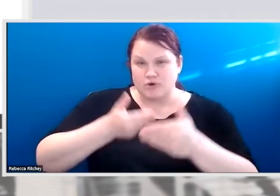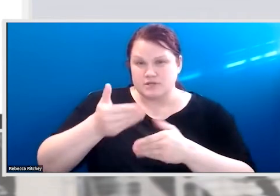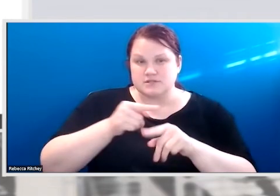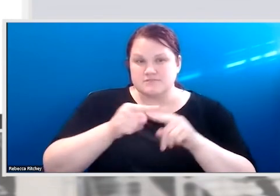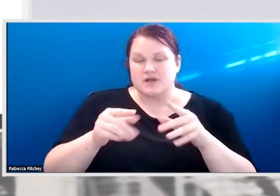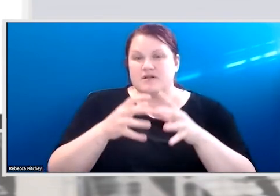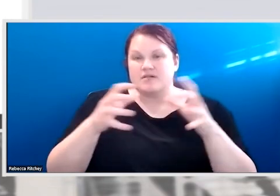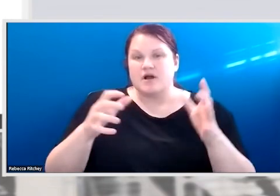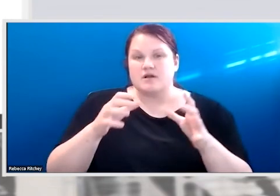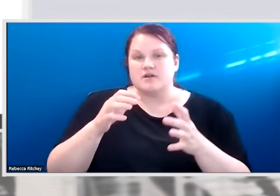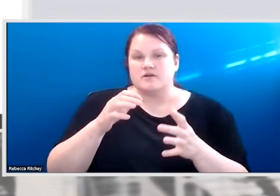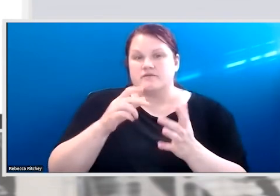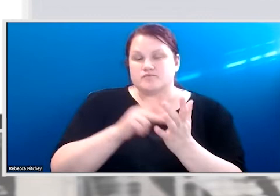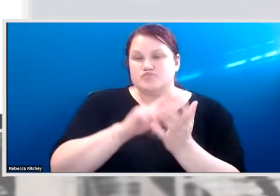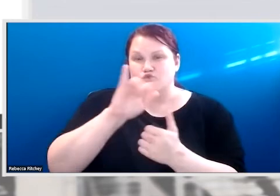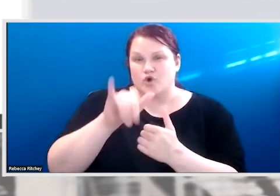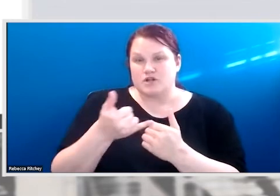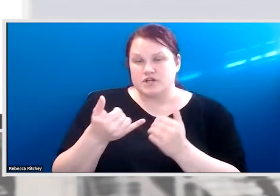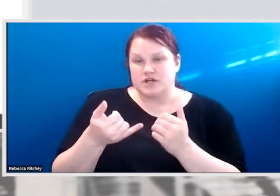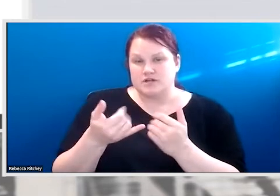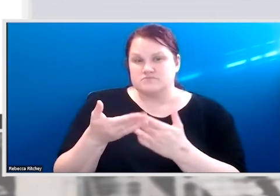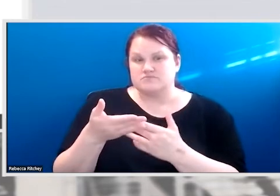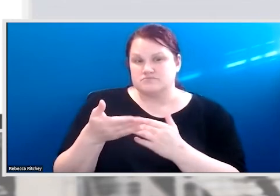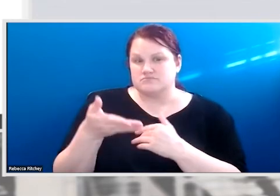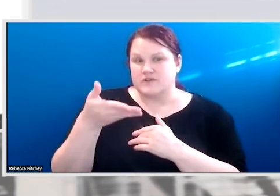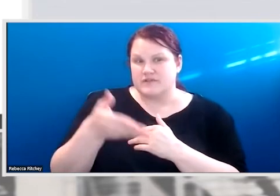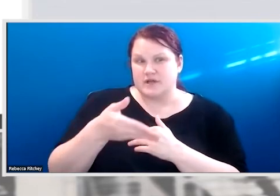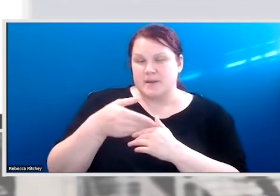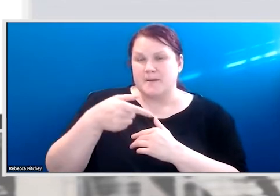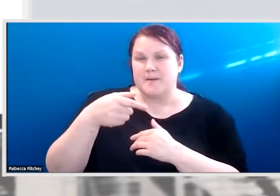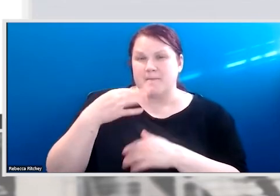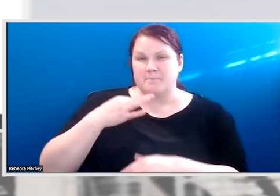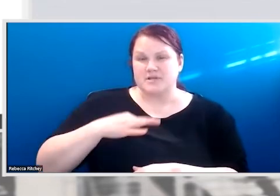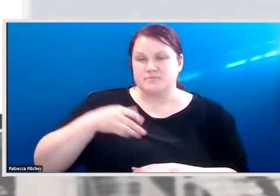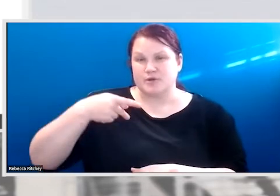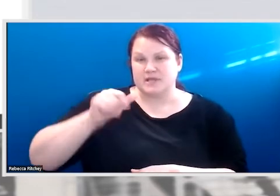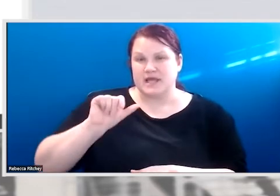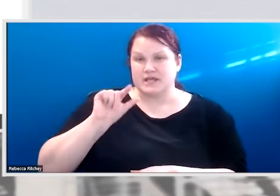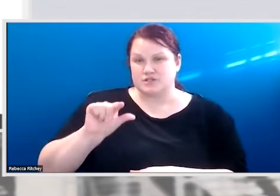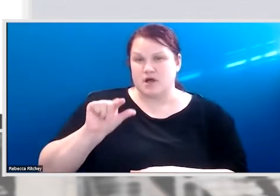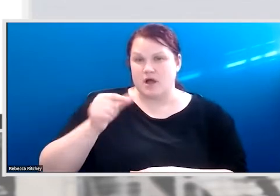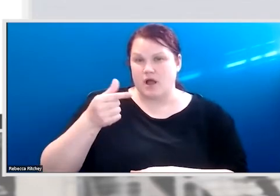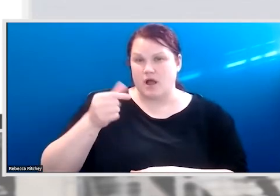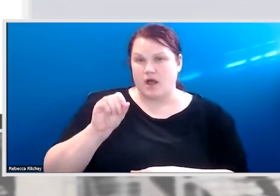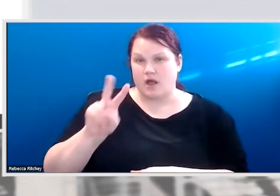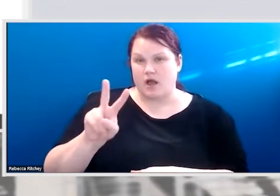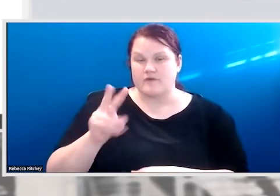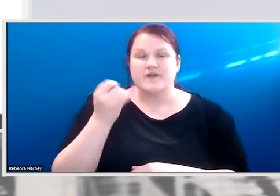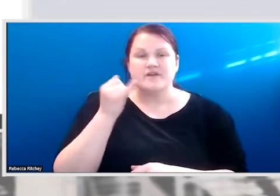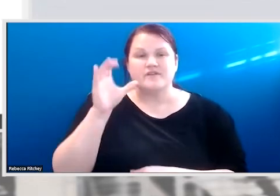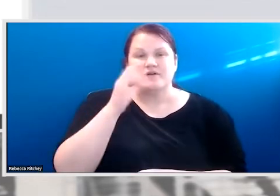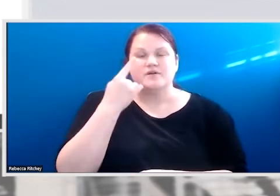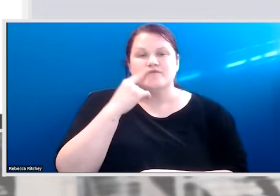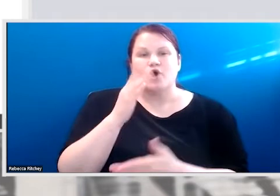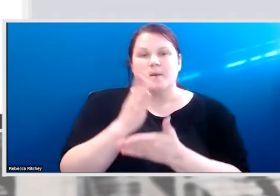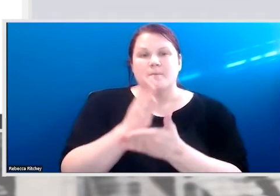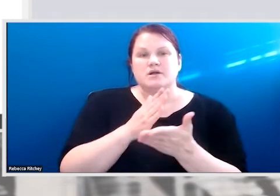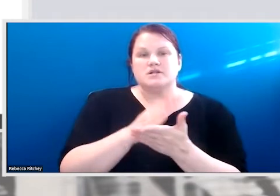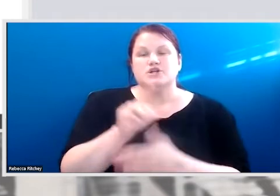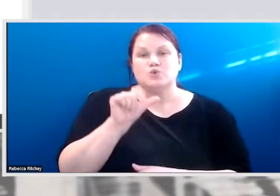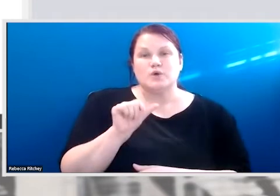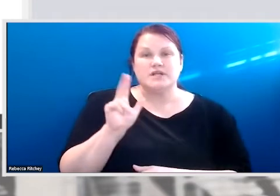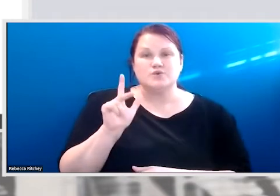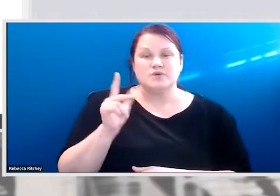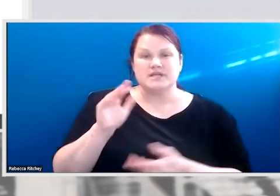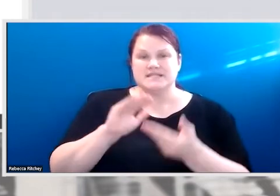capital projects are hosted on engage.pittsburghpa.gov. So if you're looking for the budget stuff, it's the 2023 City